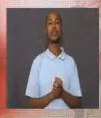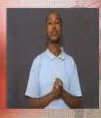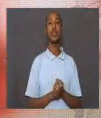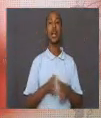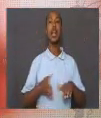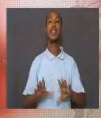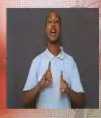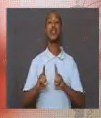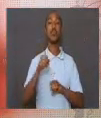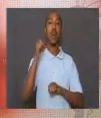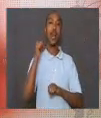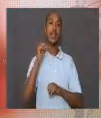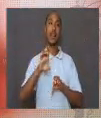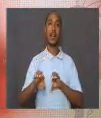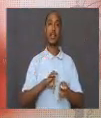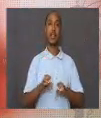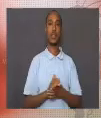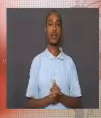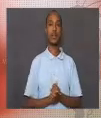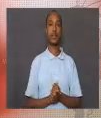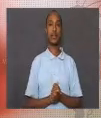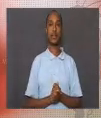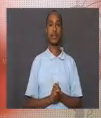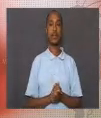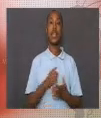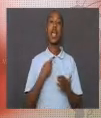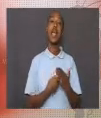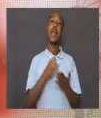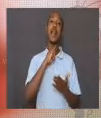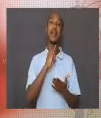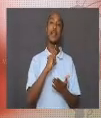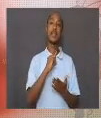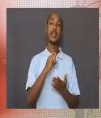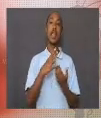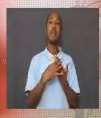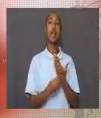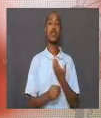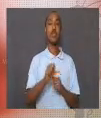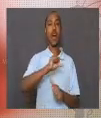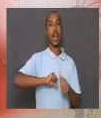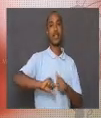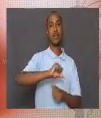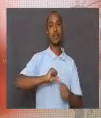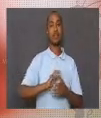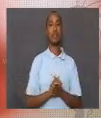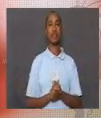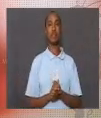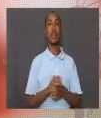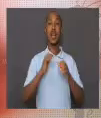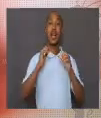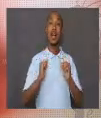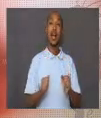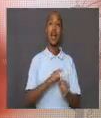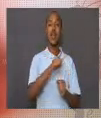Let us do another activity. Here is an image of an atom. Can